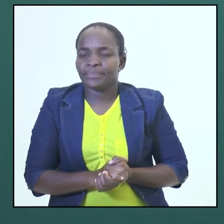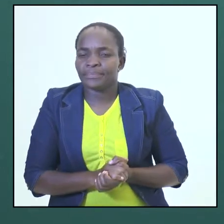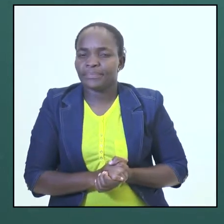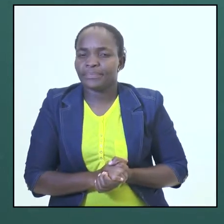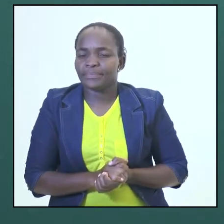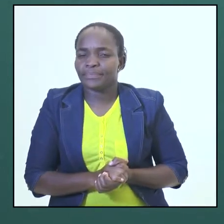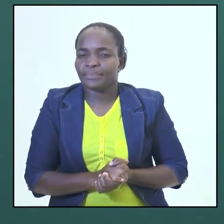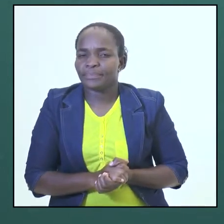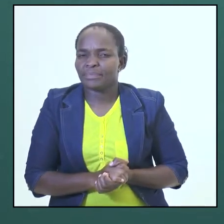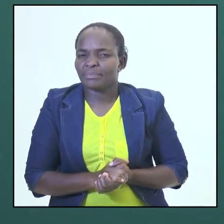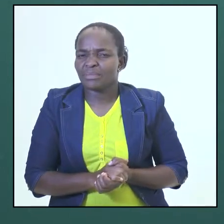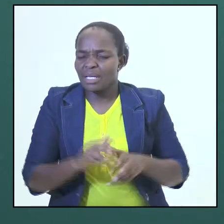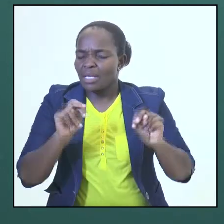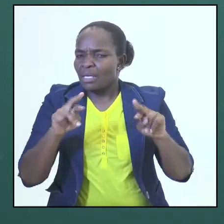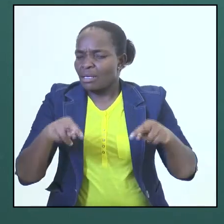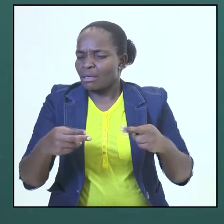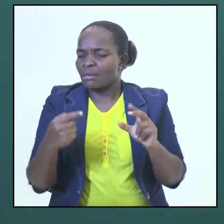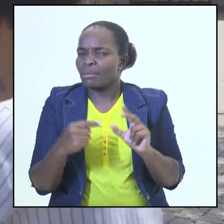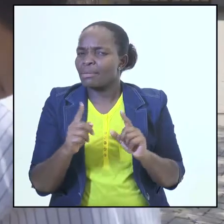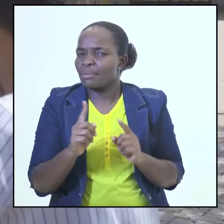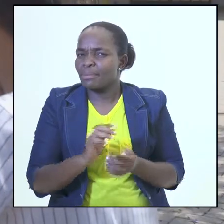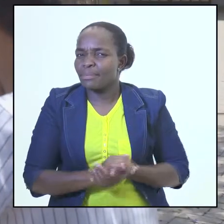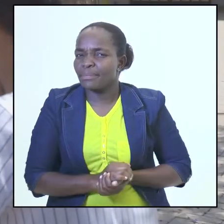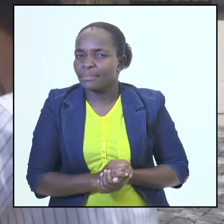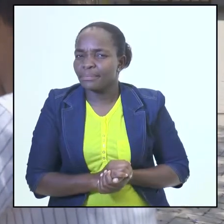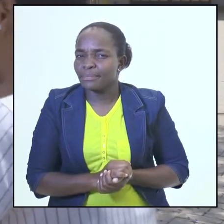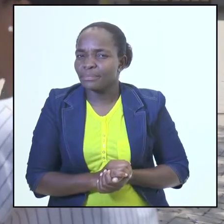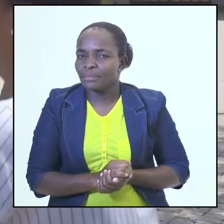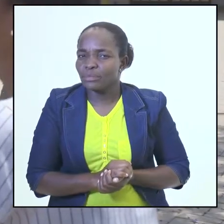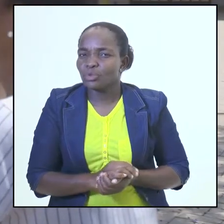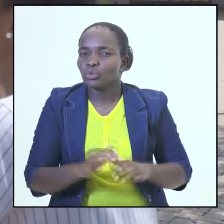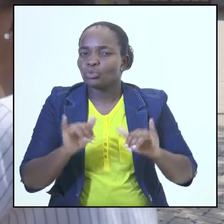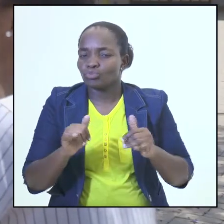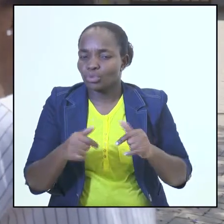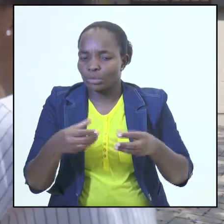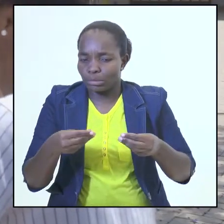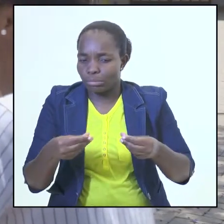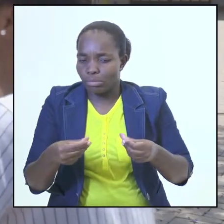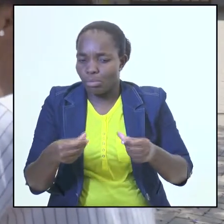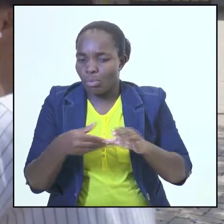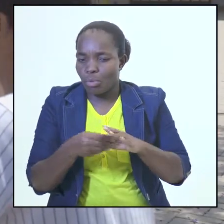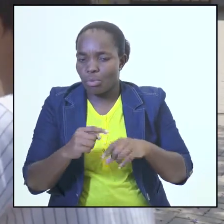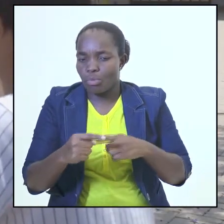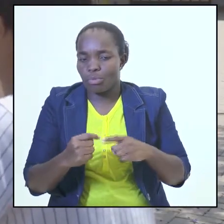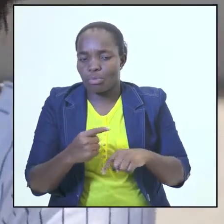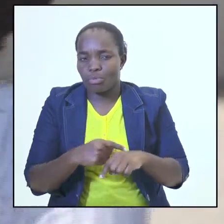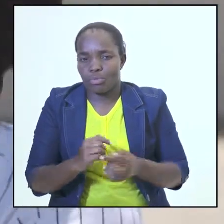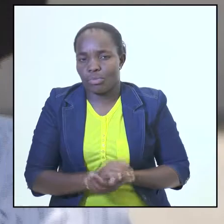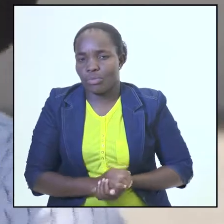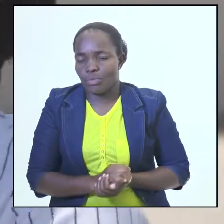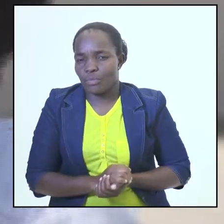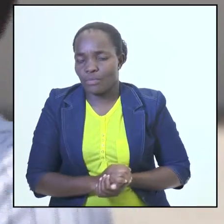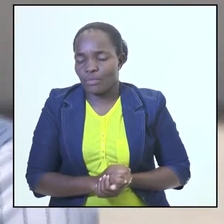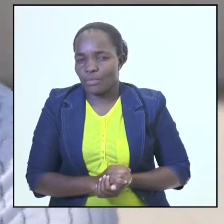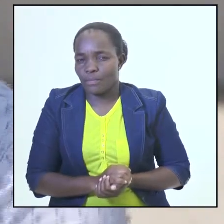biodiversity. They have already lost me. What is maintained and what are natural resources?